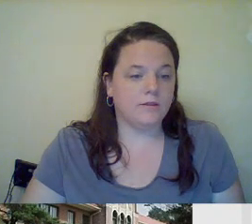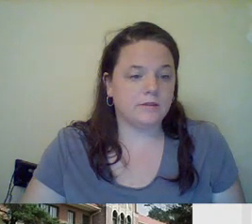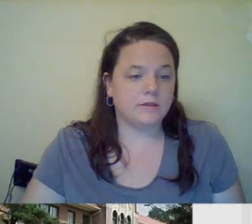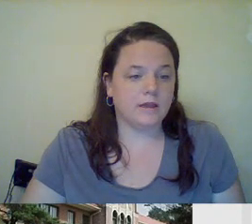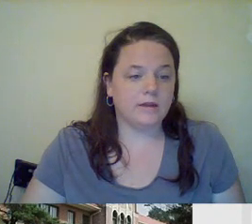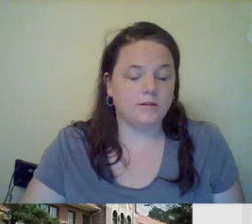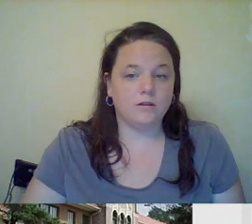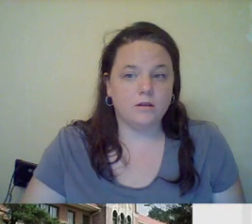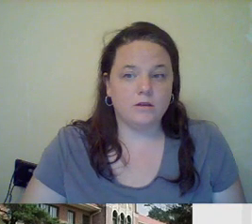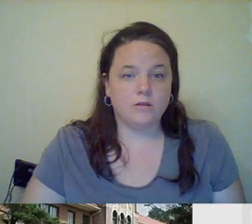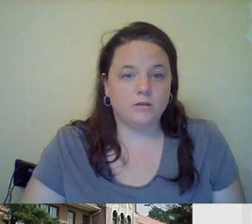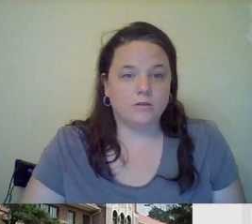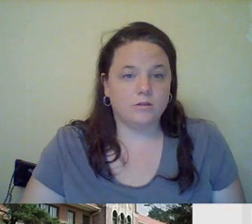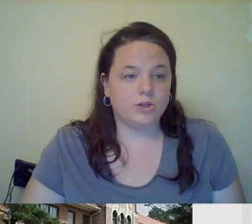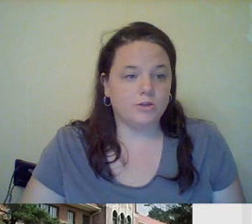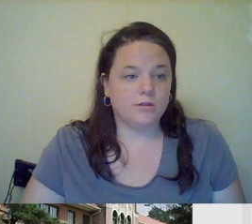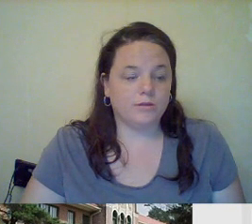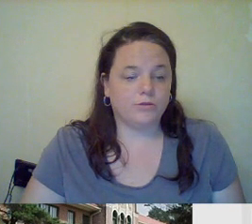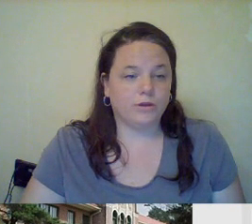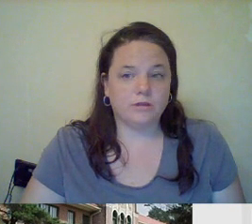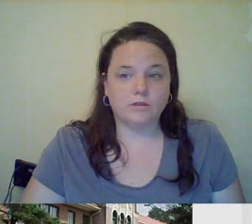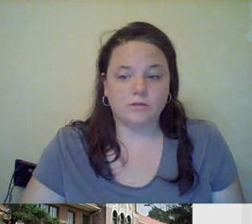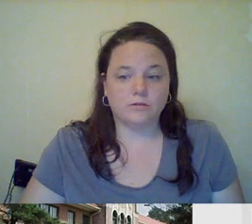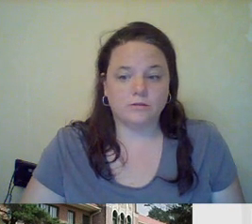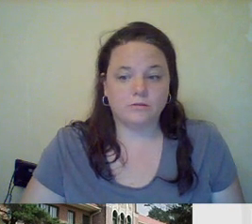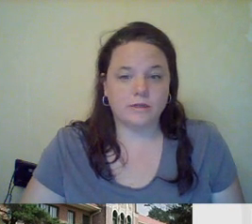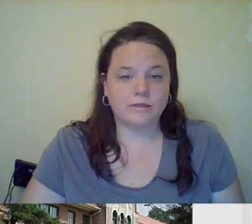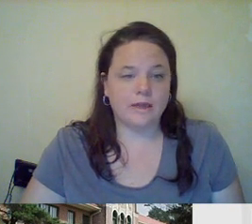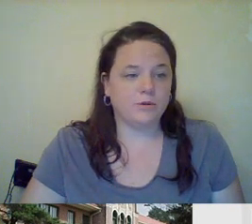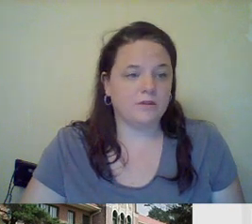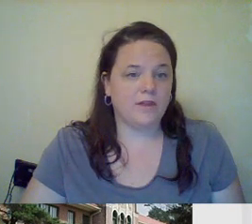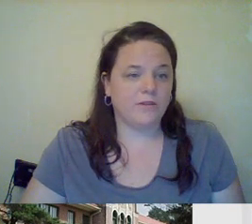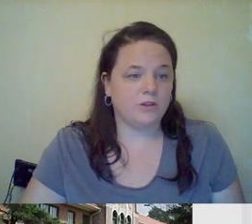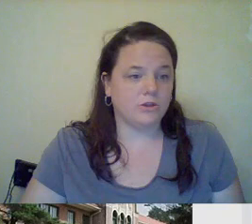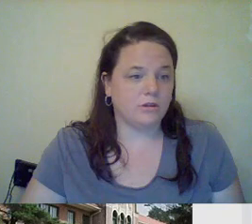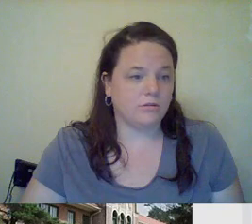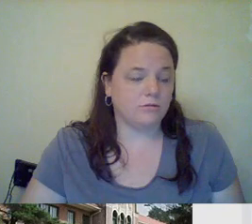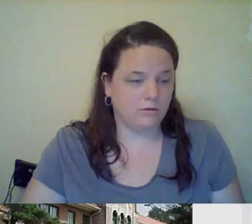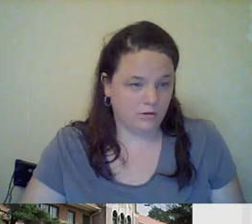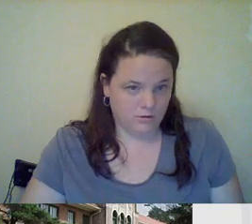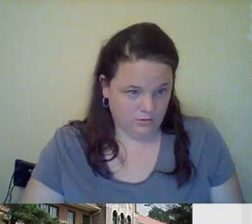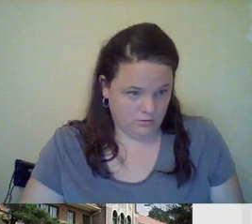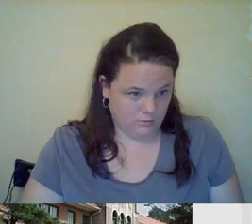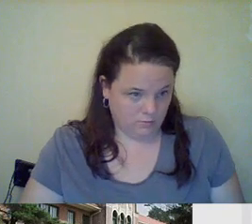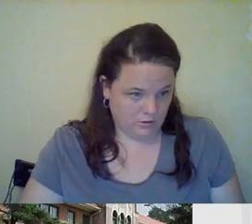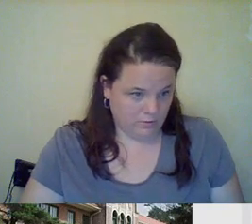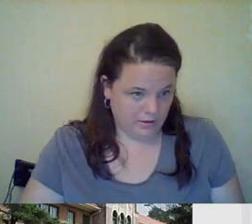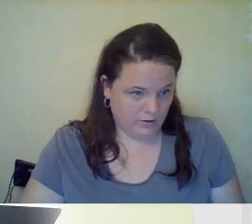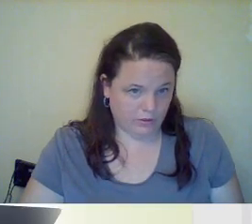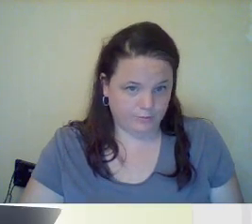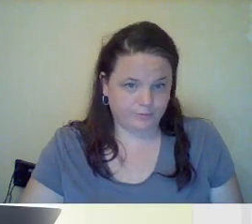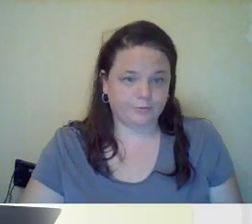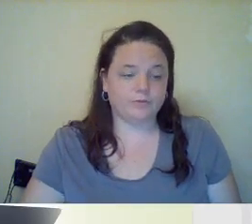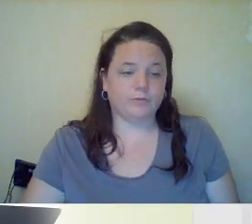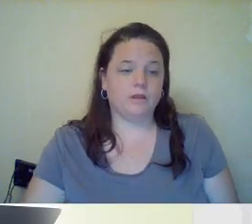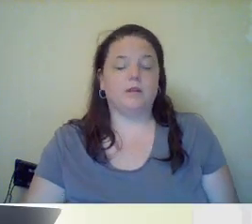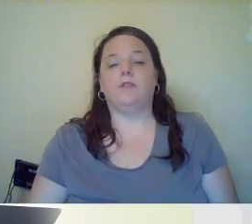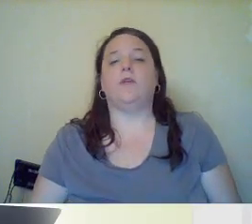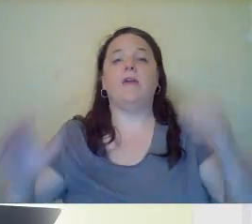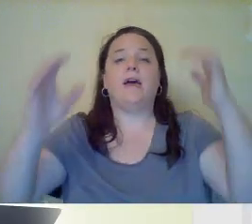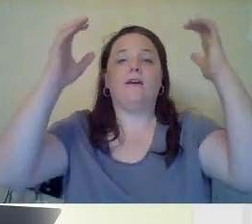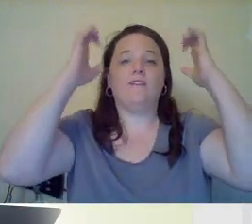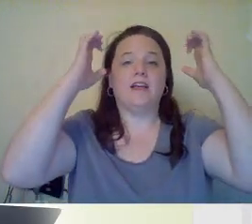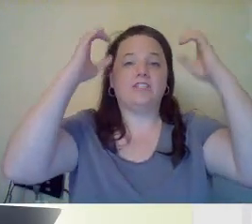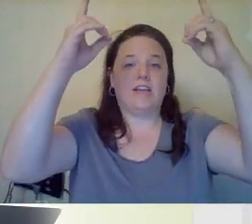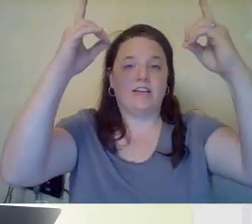Okay, and then this slide shows some different examples of that you can work with.